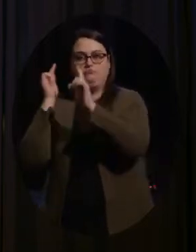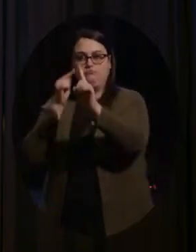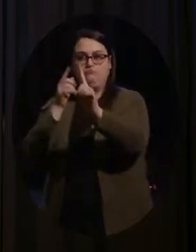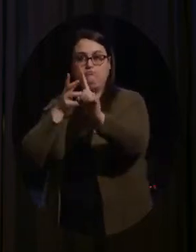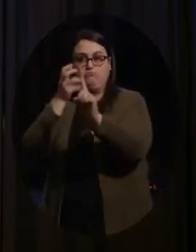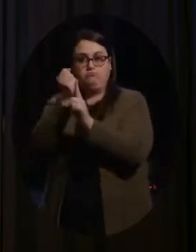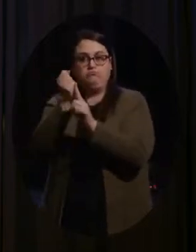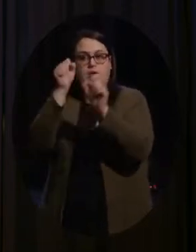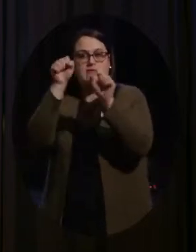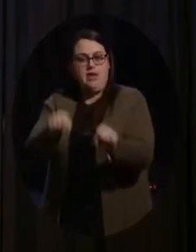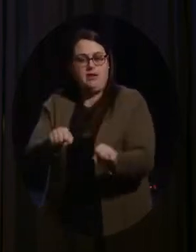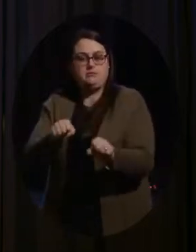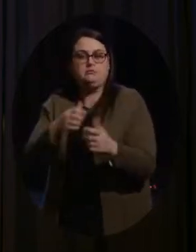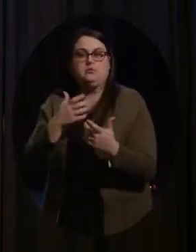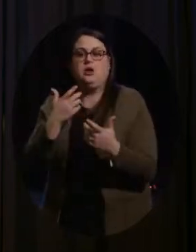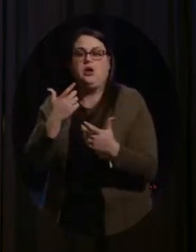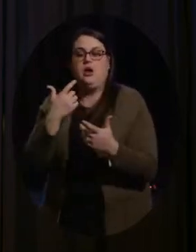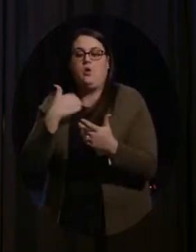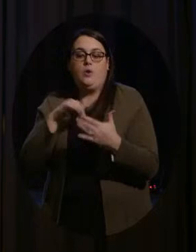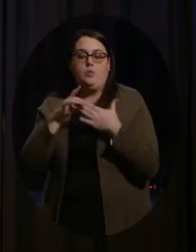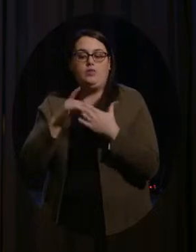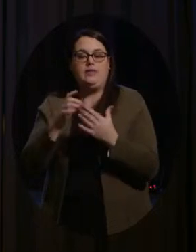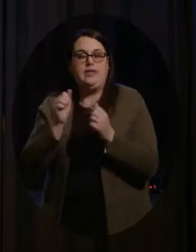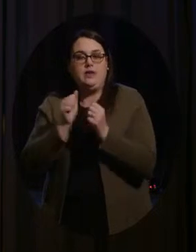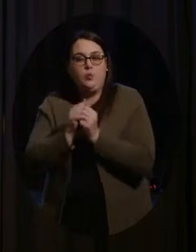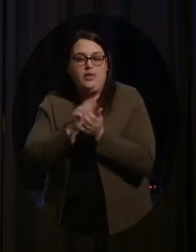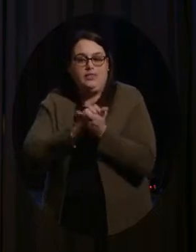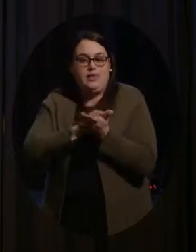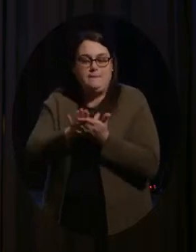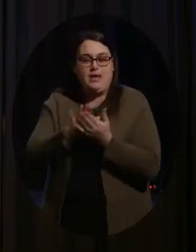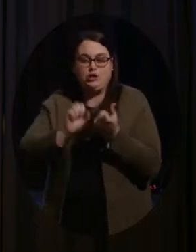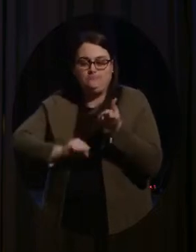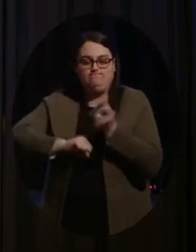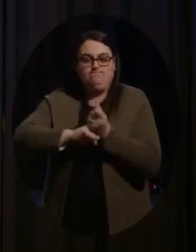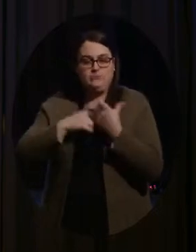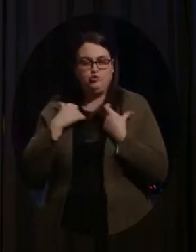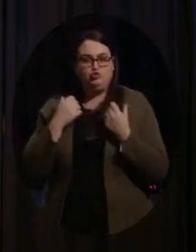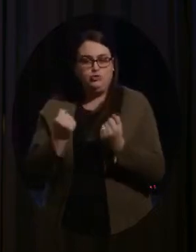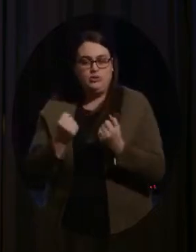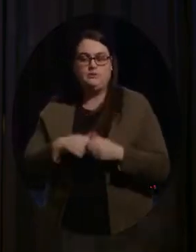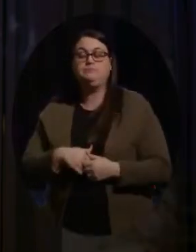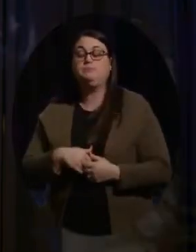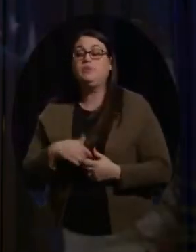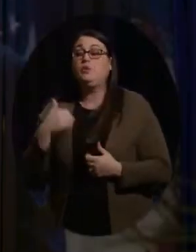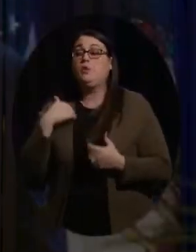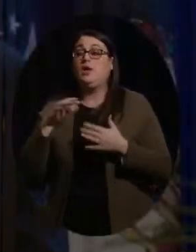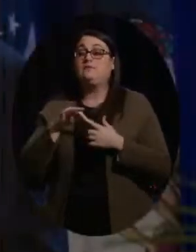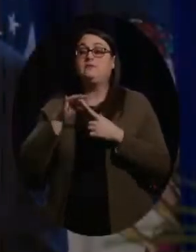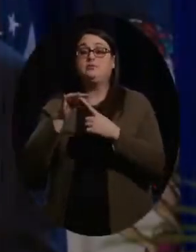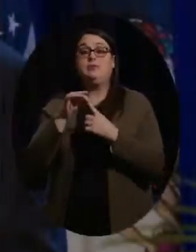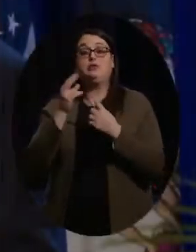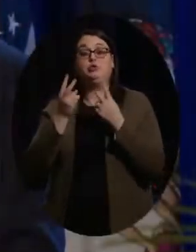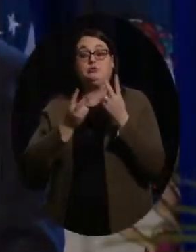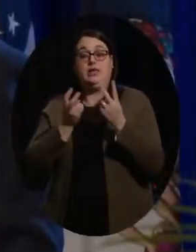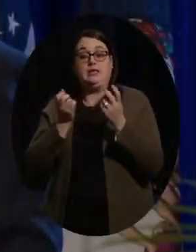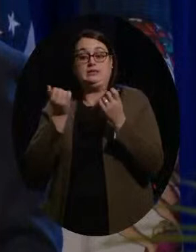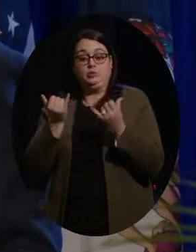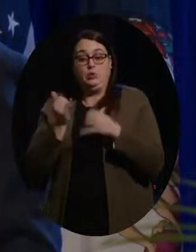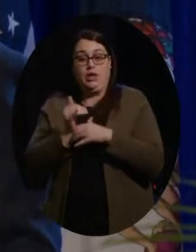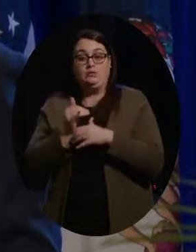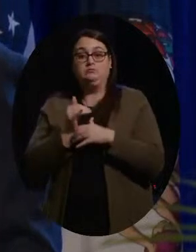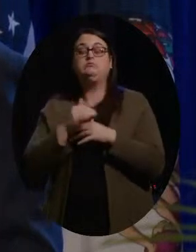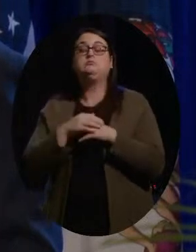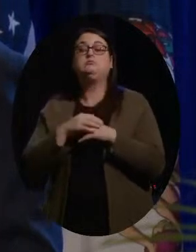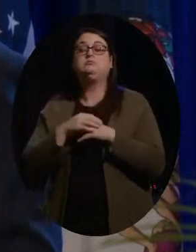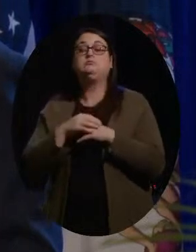be while leading with compassion and fortitude. We have some very special guests with us tonight, both in person